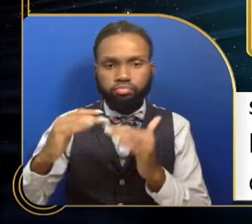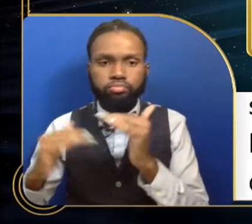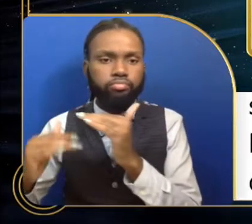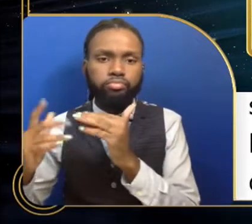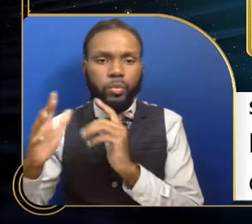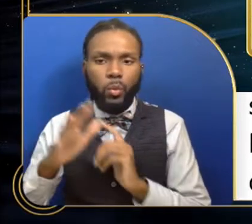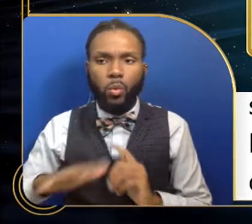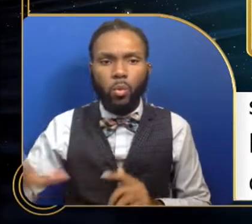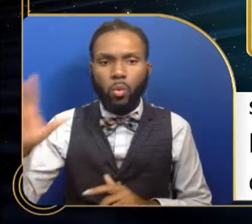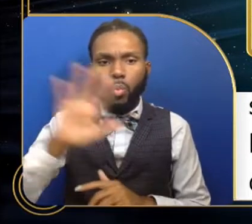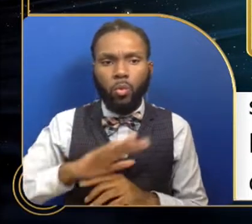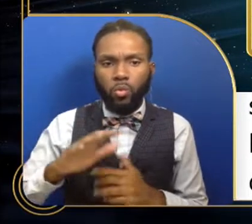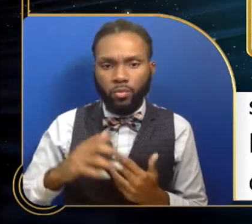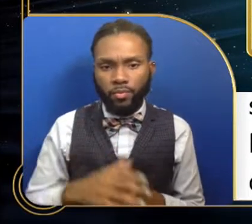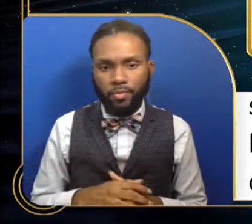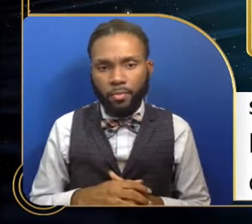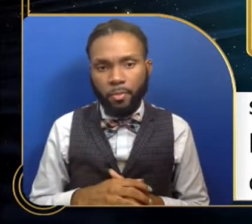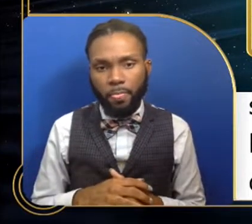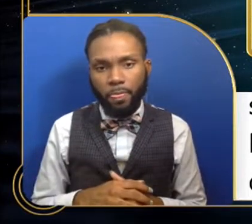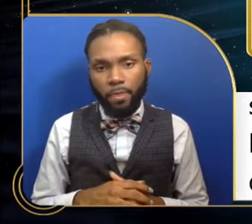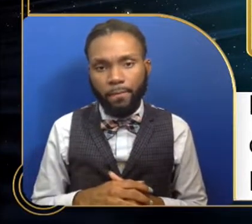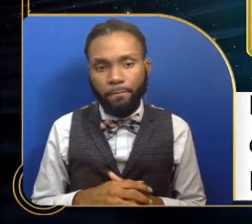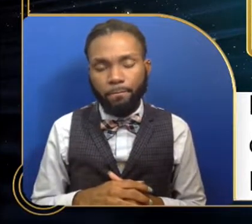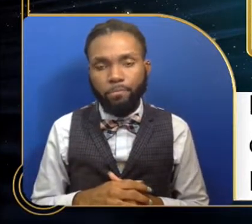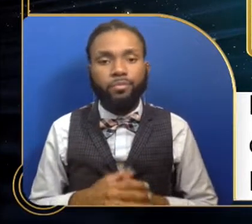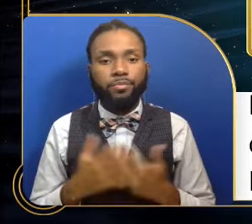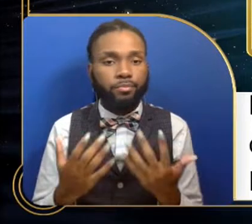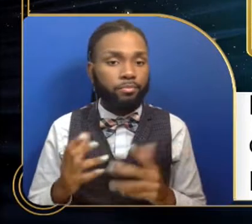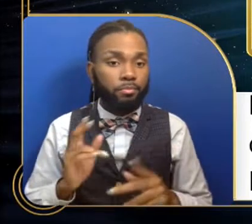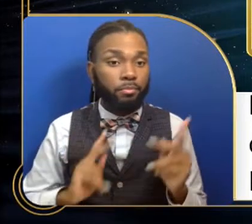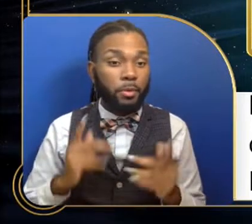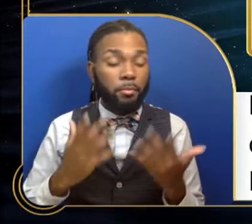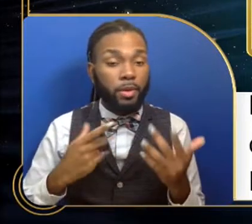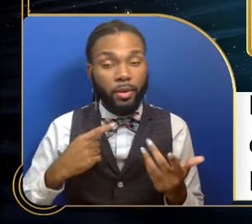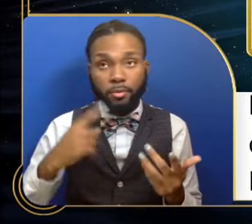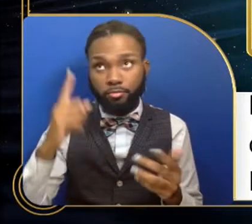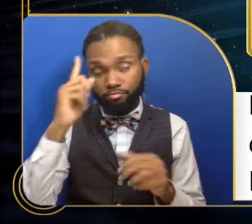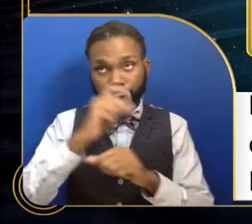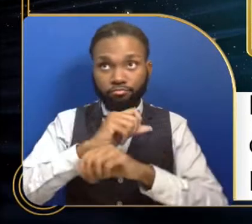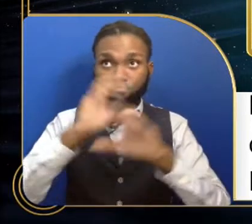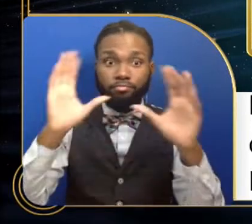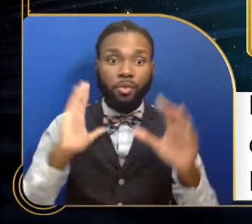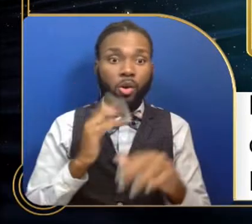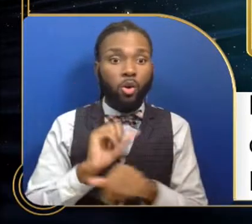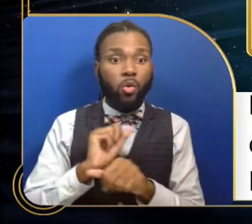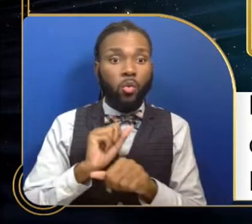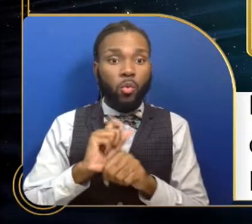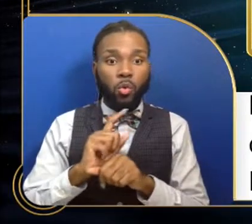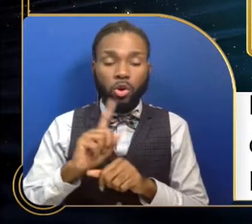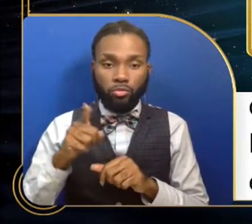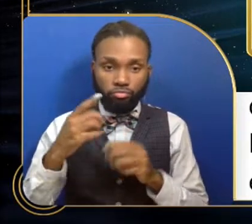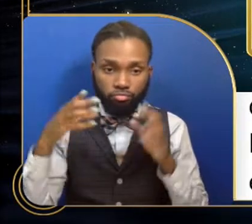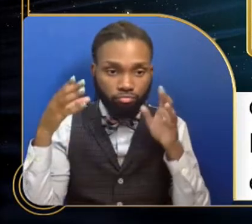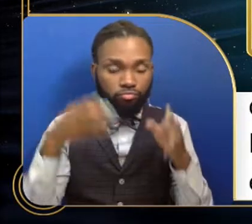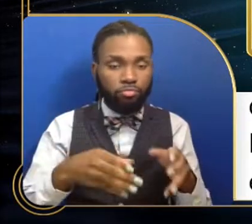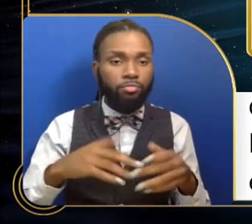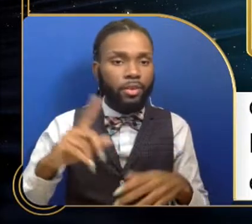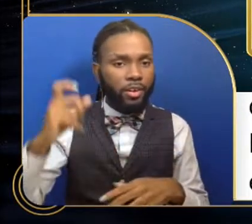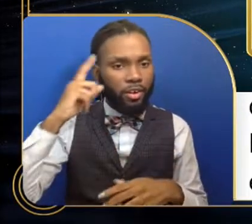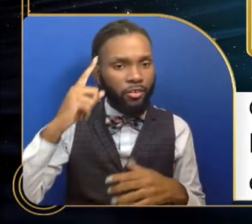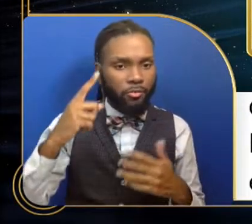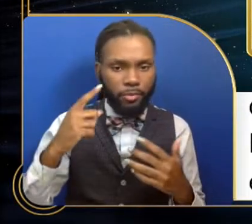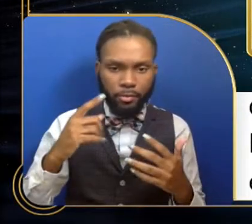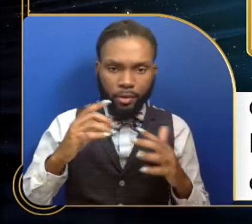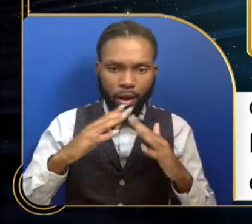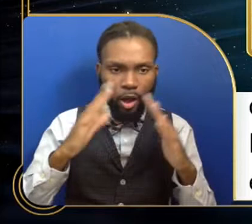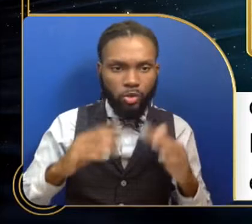So, people may imagine our work is kind of focused entirely on civil commitment or the mental health system, but it isn't. We deal with